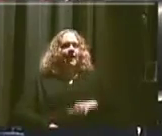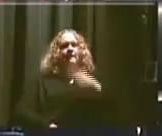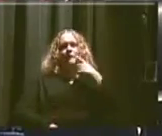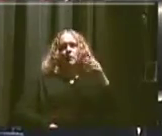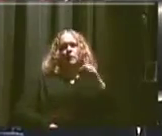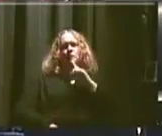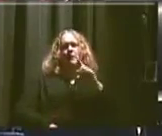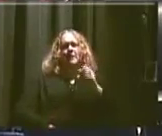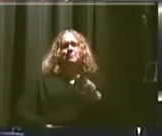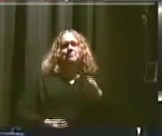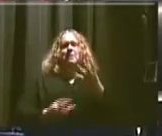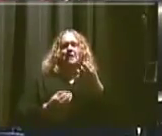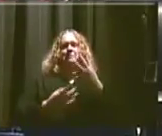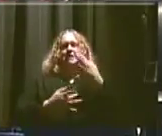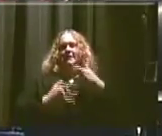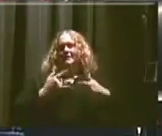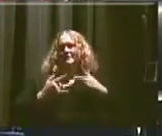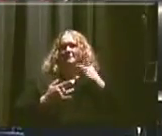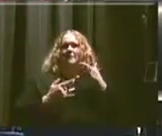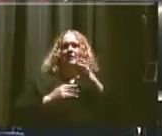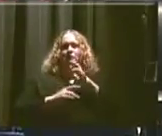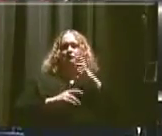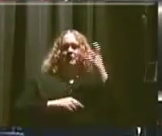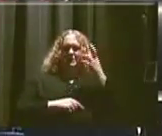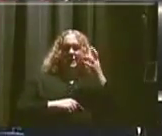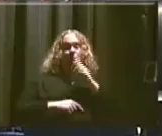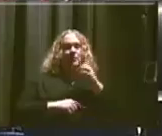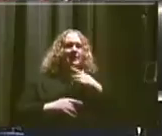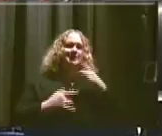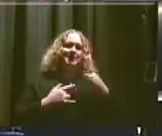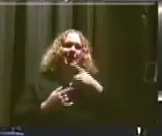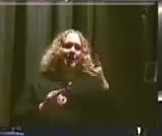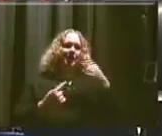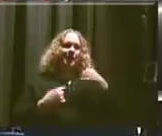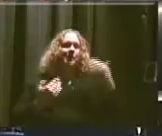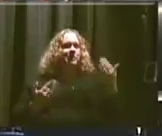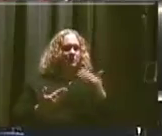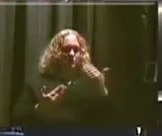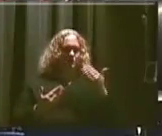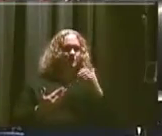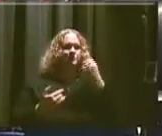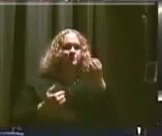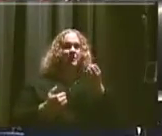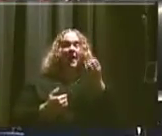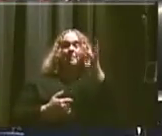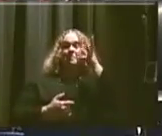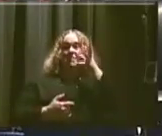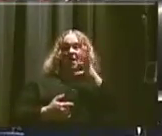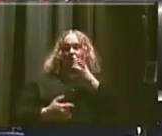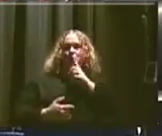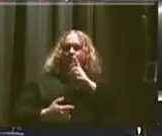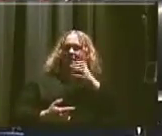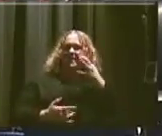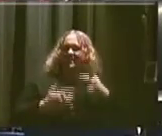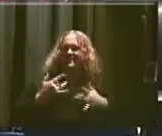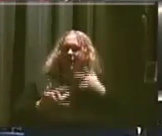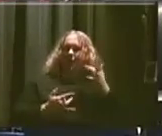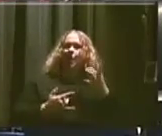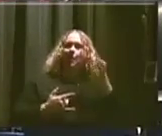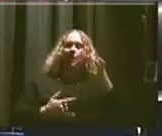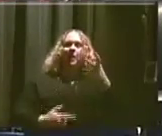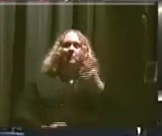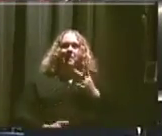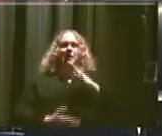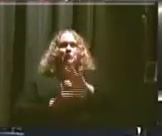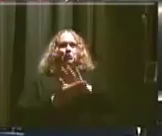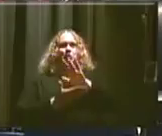today. Parents are excited that they had school today. I saw lots of smiles at dinner time, so let's give that a big hand clap. We are happy to be